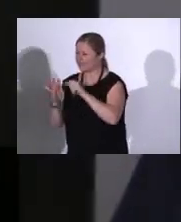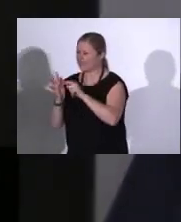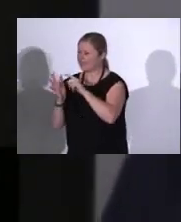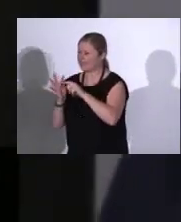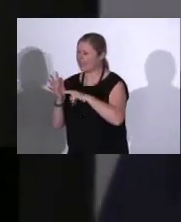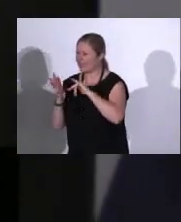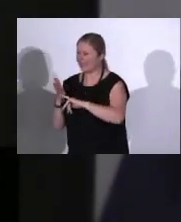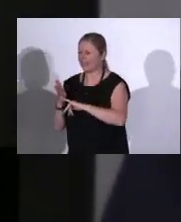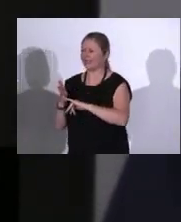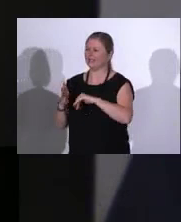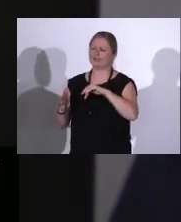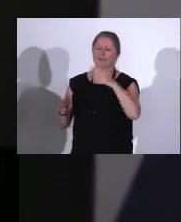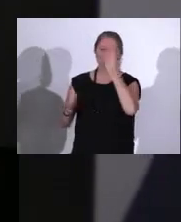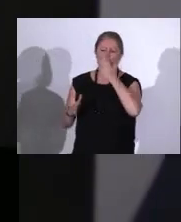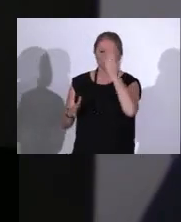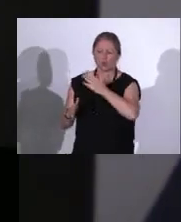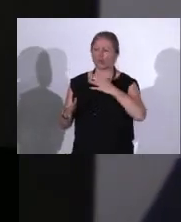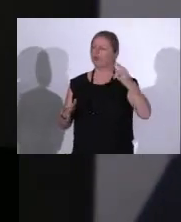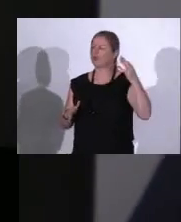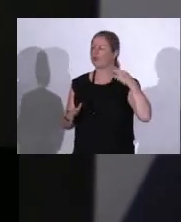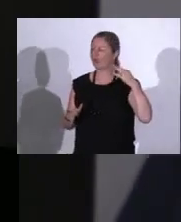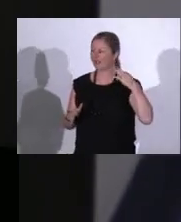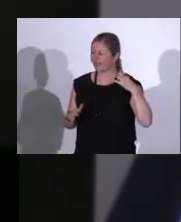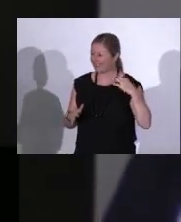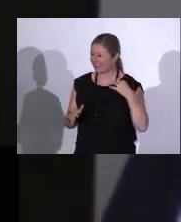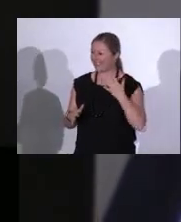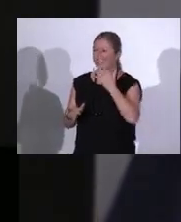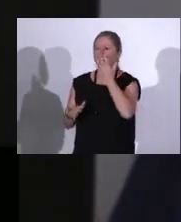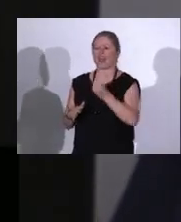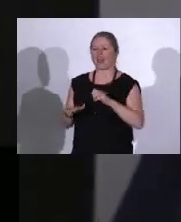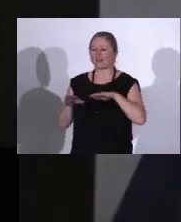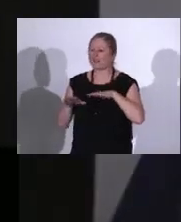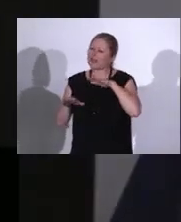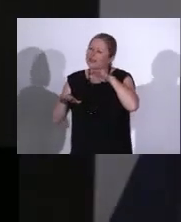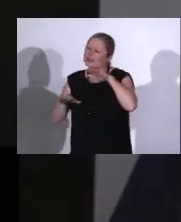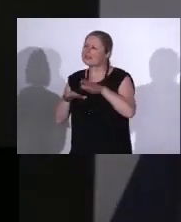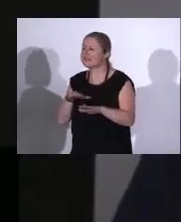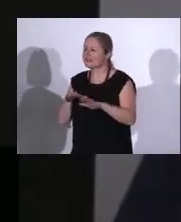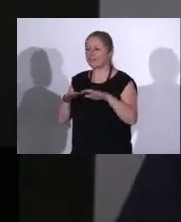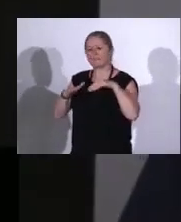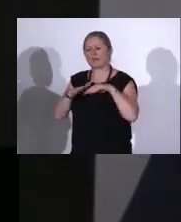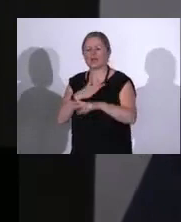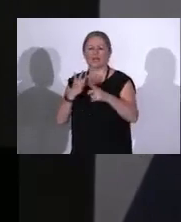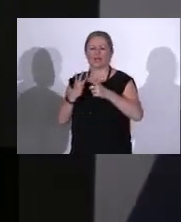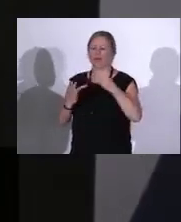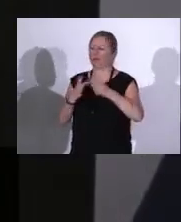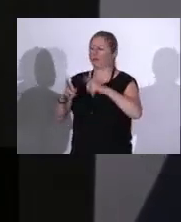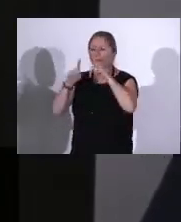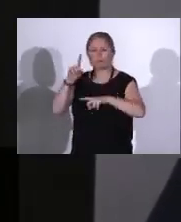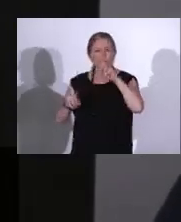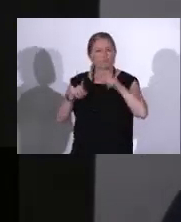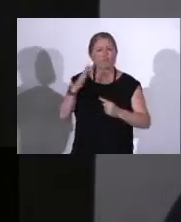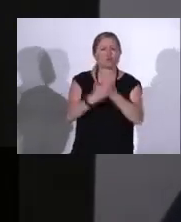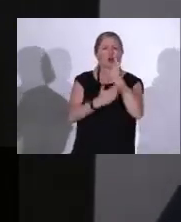school volunteering in the sports, and then, as Emily said, having a stepping stone into other diverse opportunities, whether it's sport